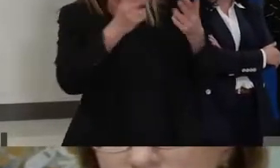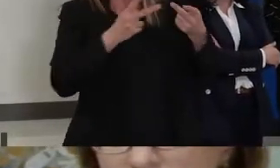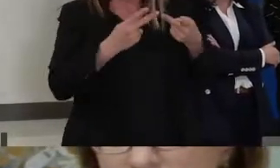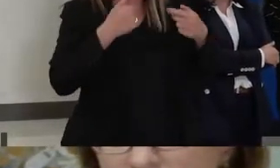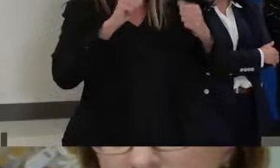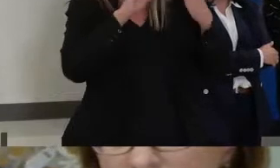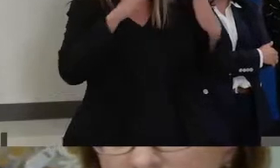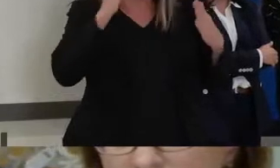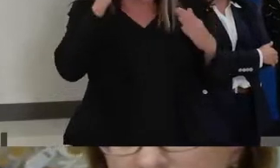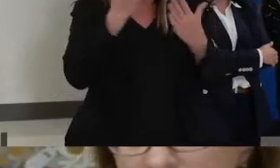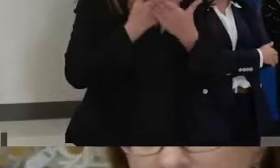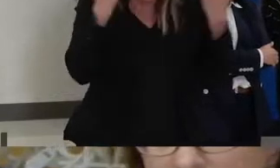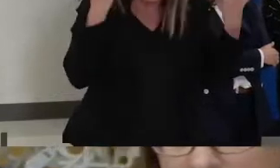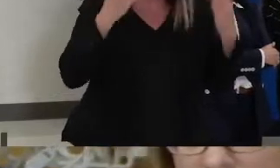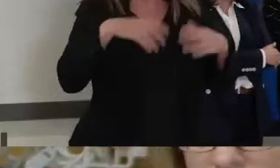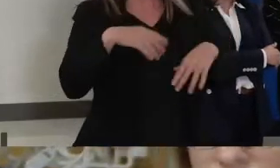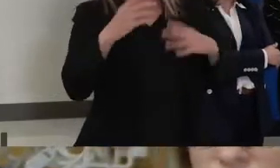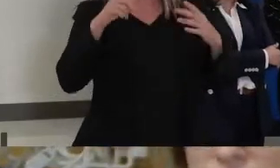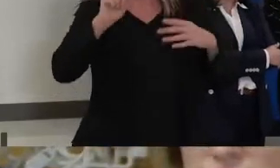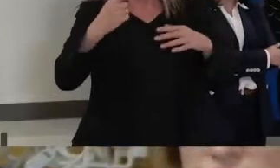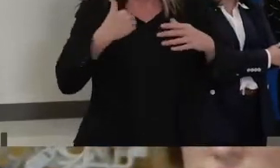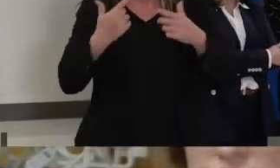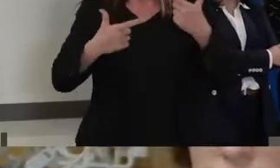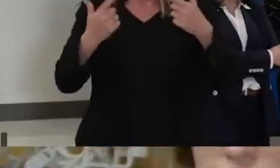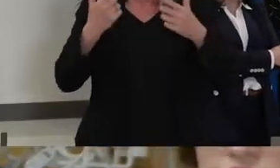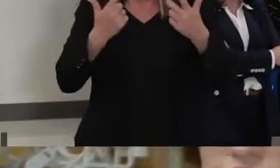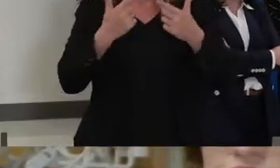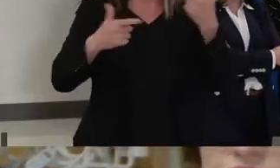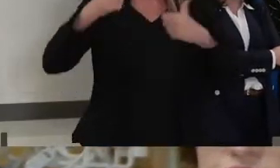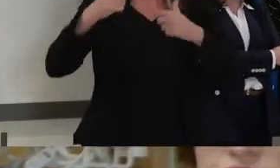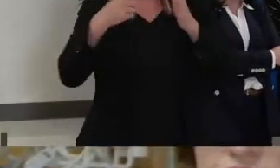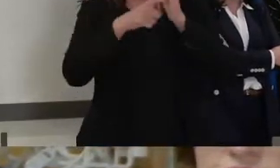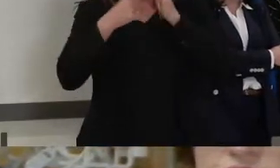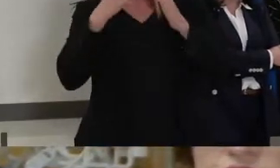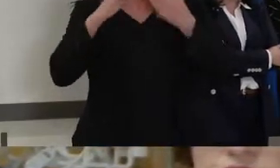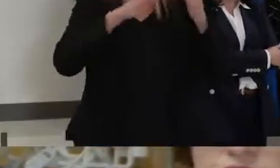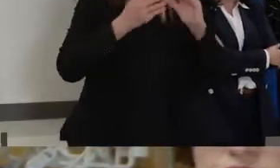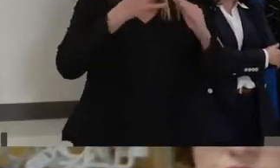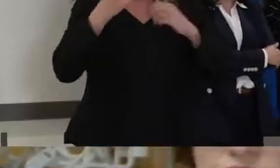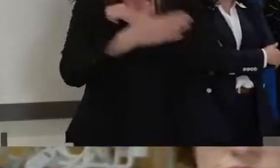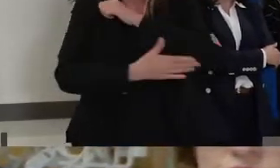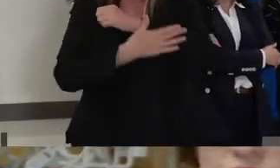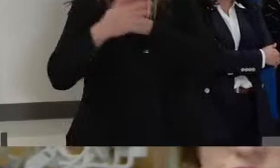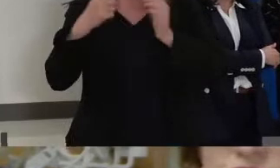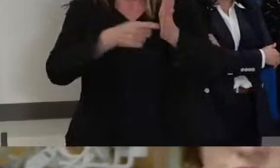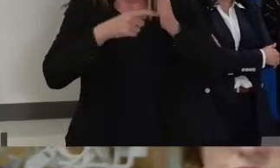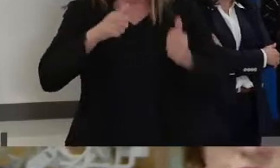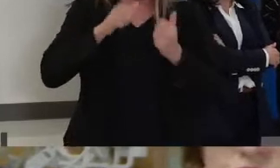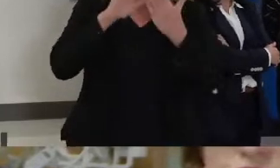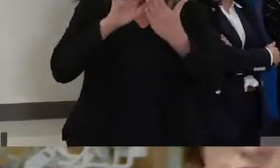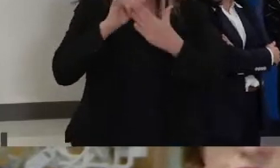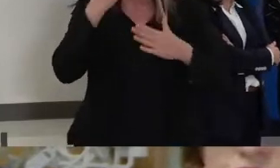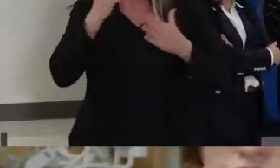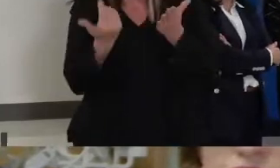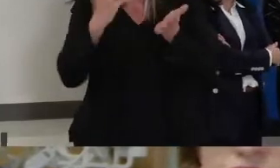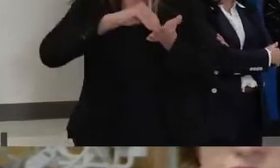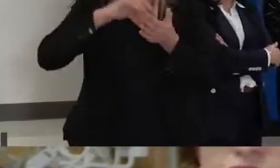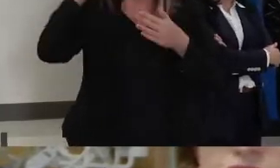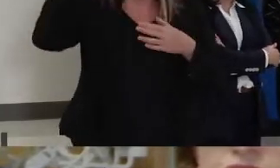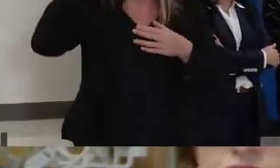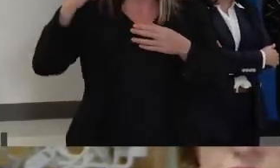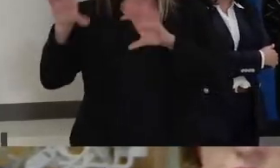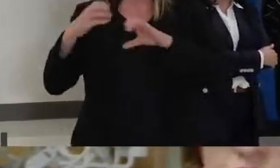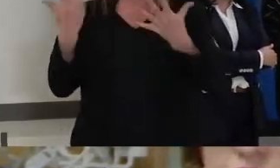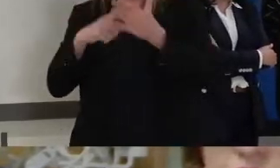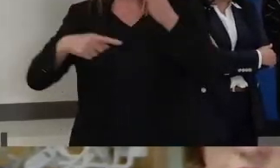are going to have to be greater requirements on cities and on counties that require them to address these, because then again, in government you do what you have to do first.